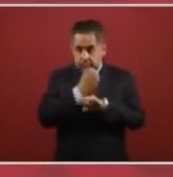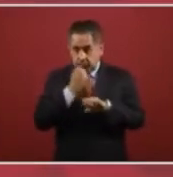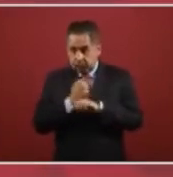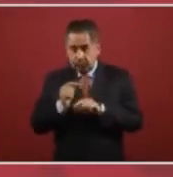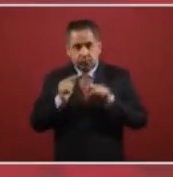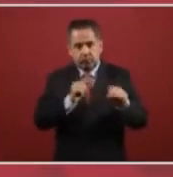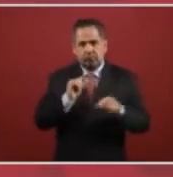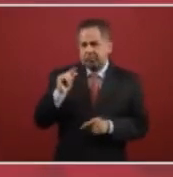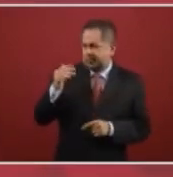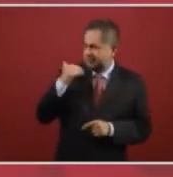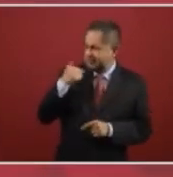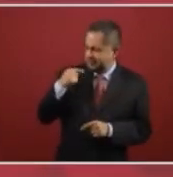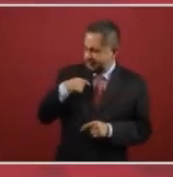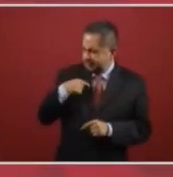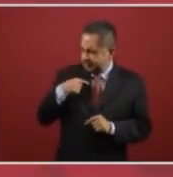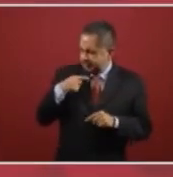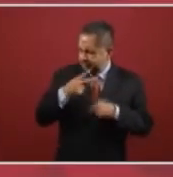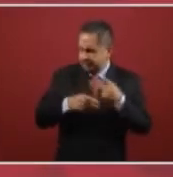state,